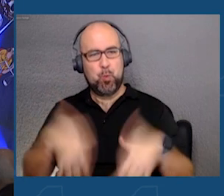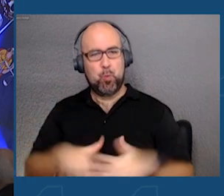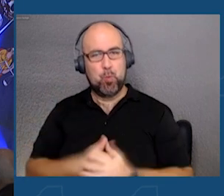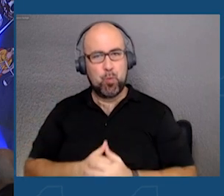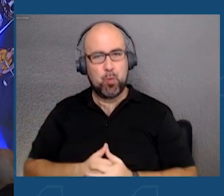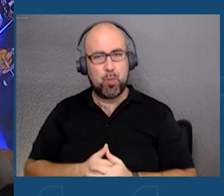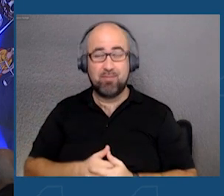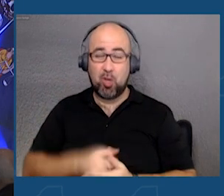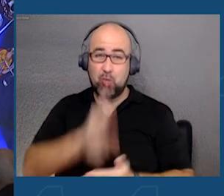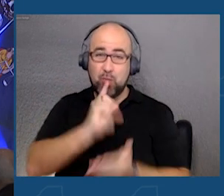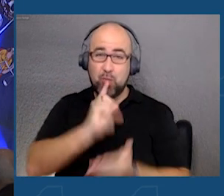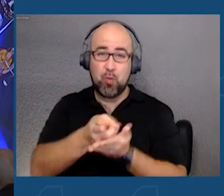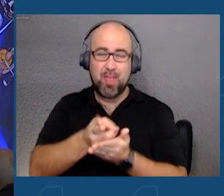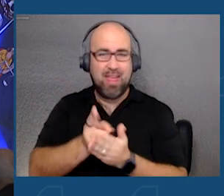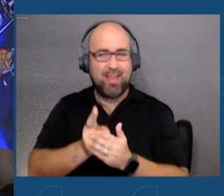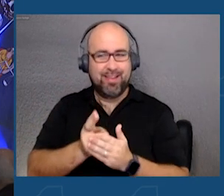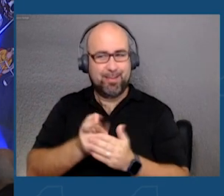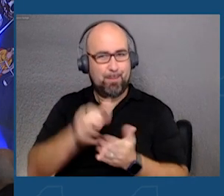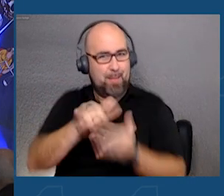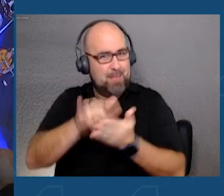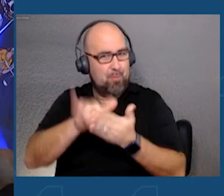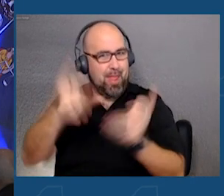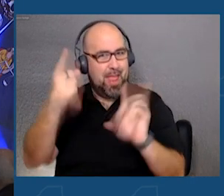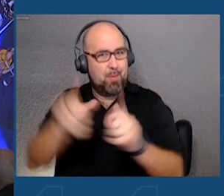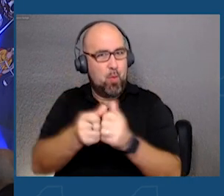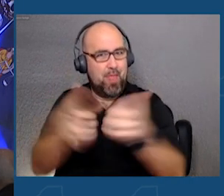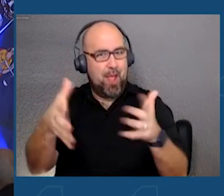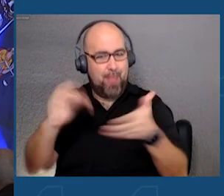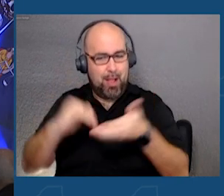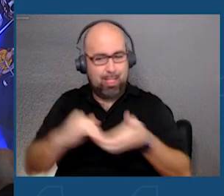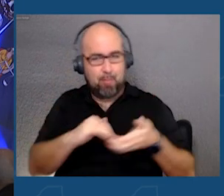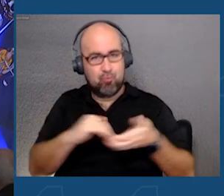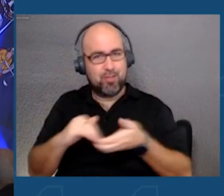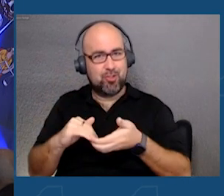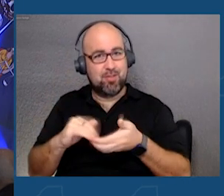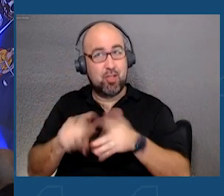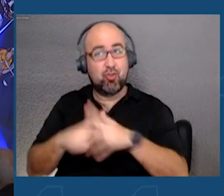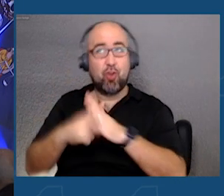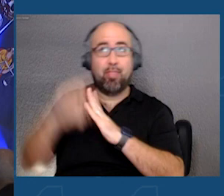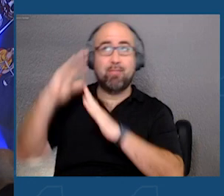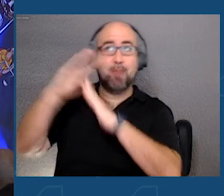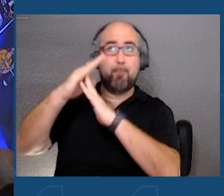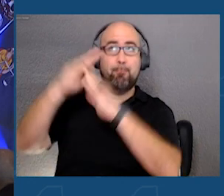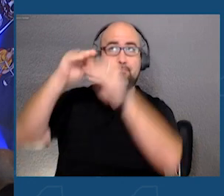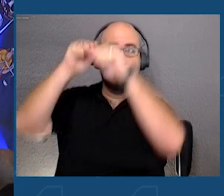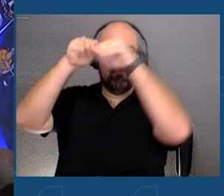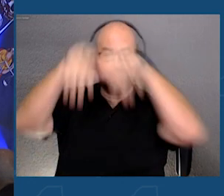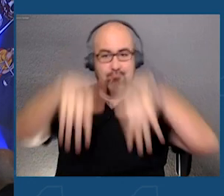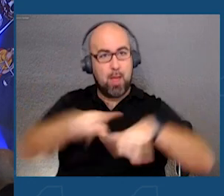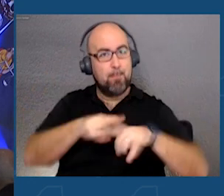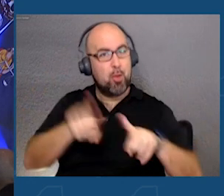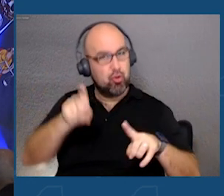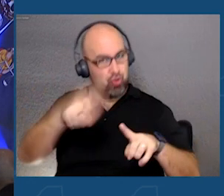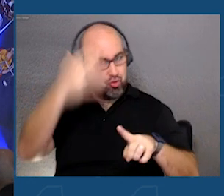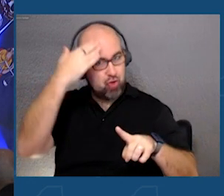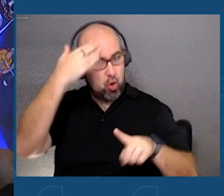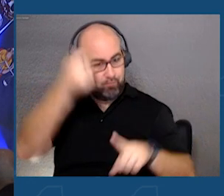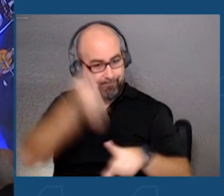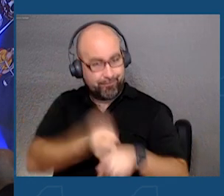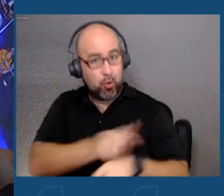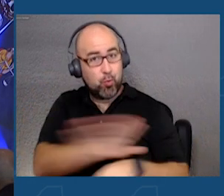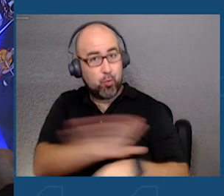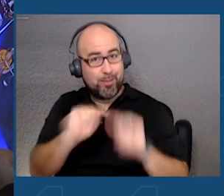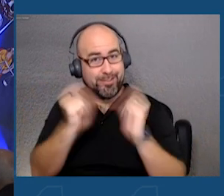that collaboration. It obviously starts at the top, but you all should know it goes down to your teams. The collaboration among